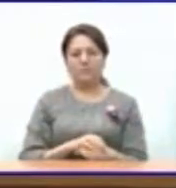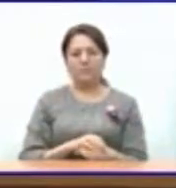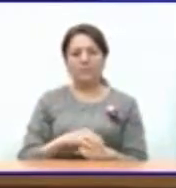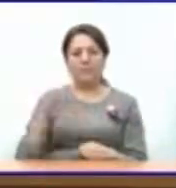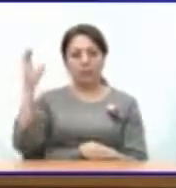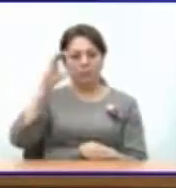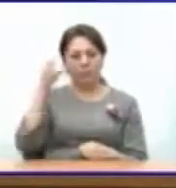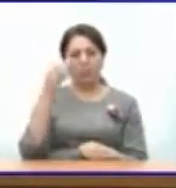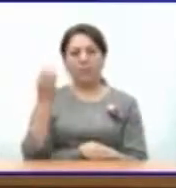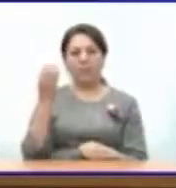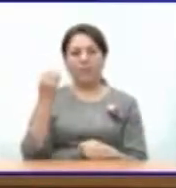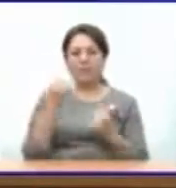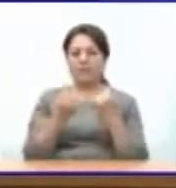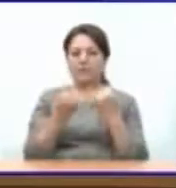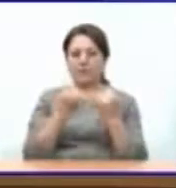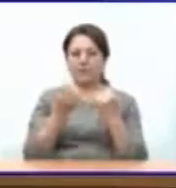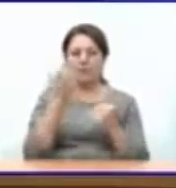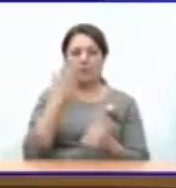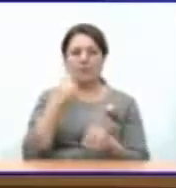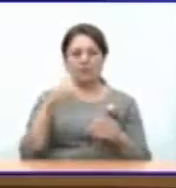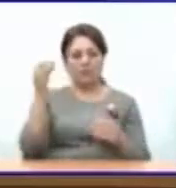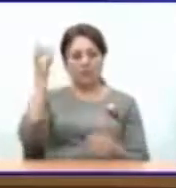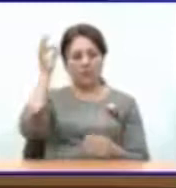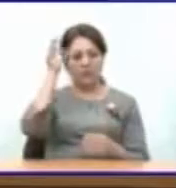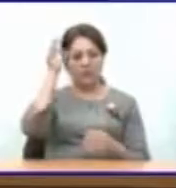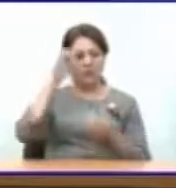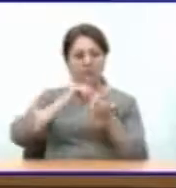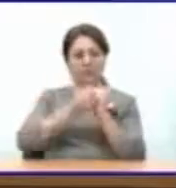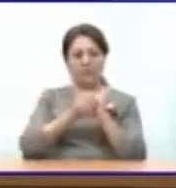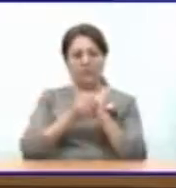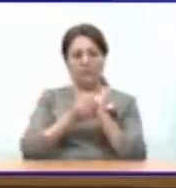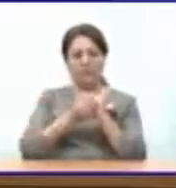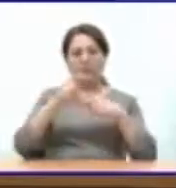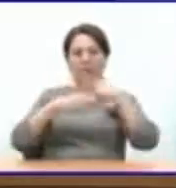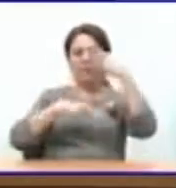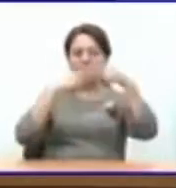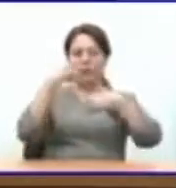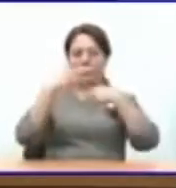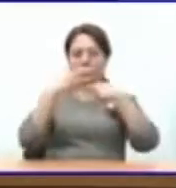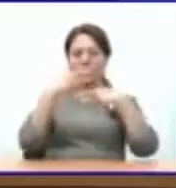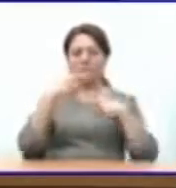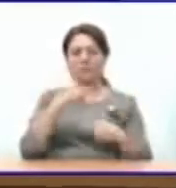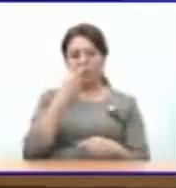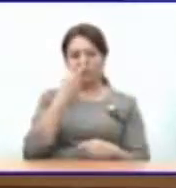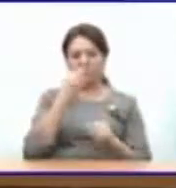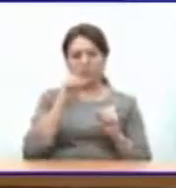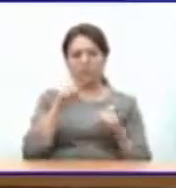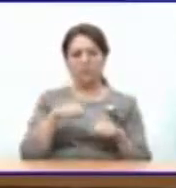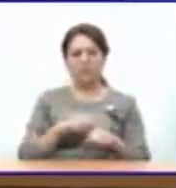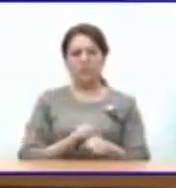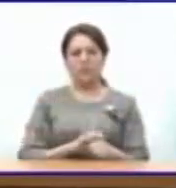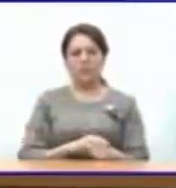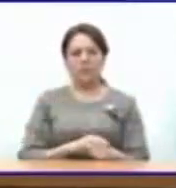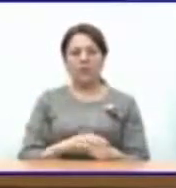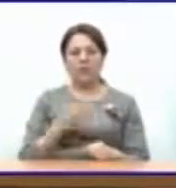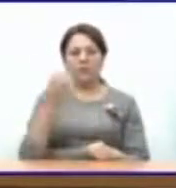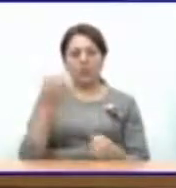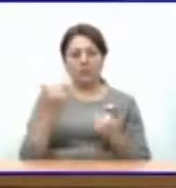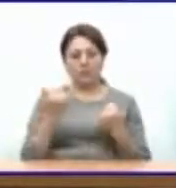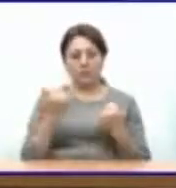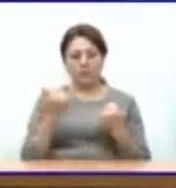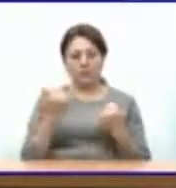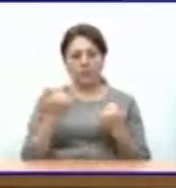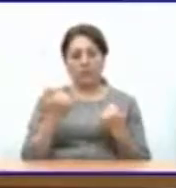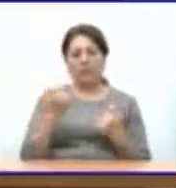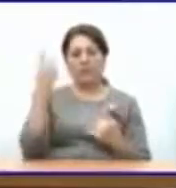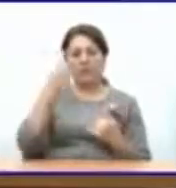Ko'k va sariq ranglarni eslab qoling, keyingi slaytlarimizda bu sizga kerak bo'ladi. Endi mana